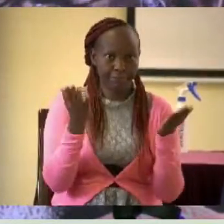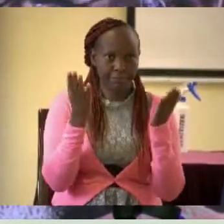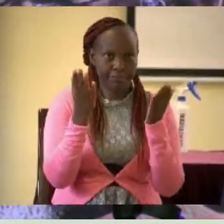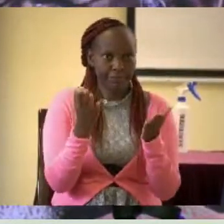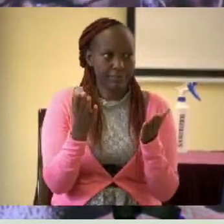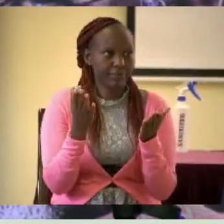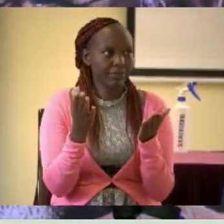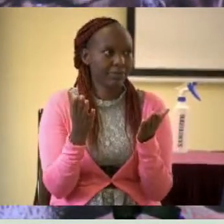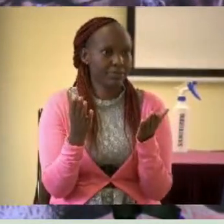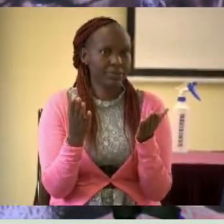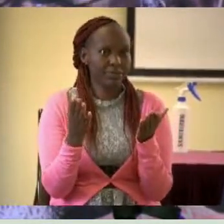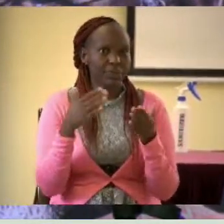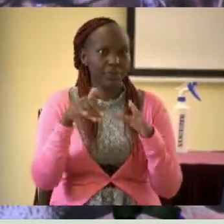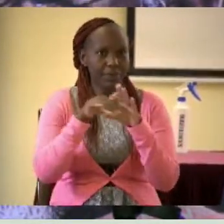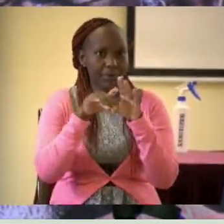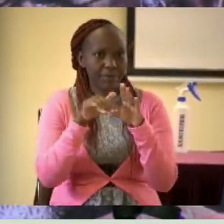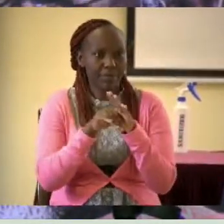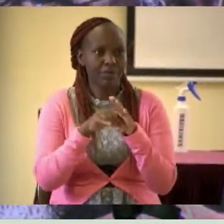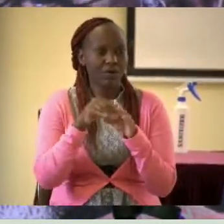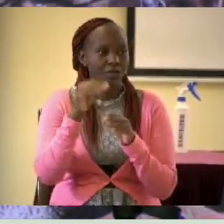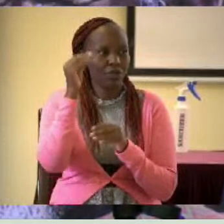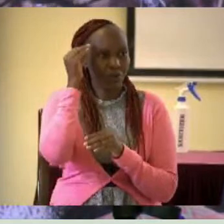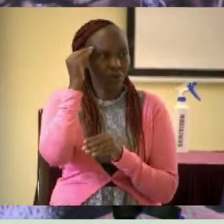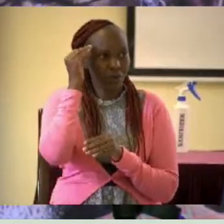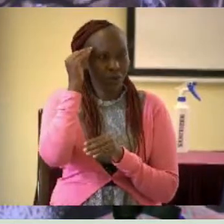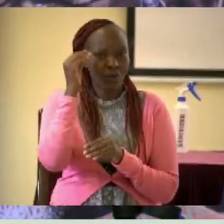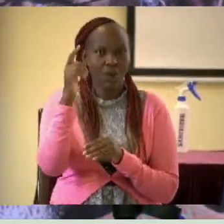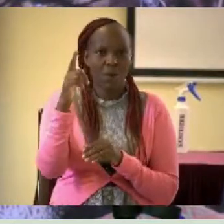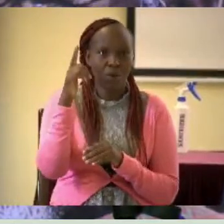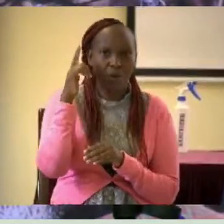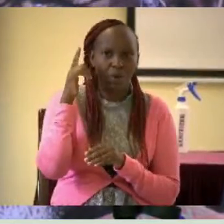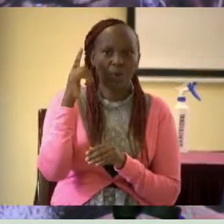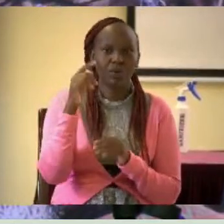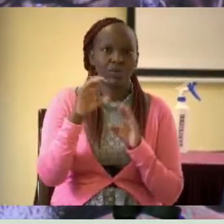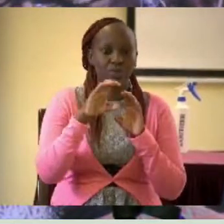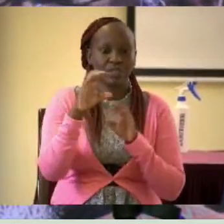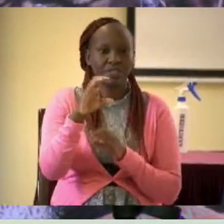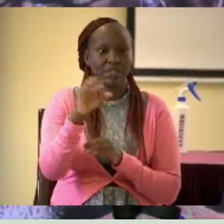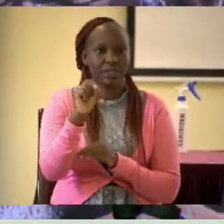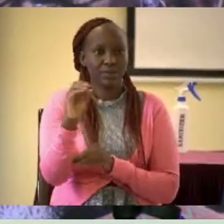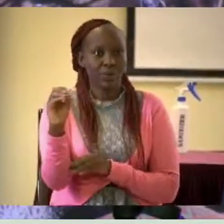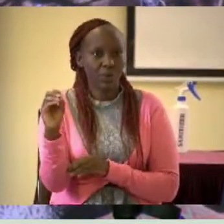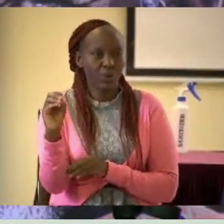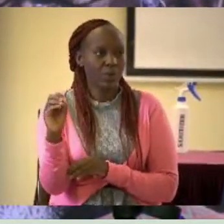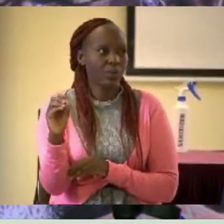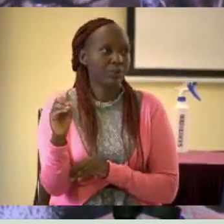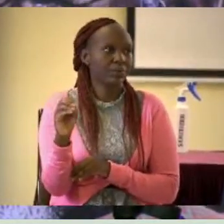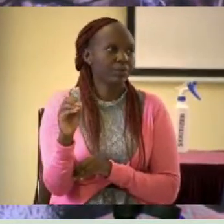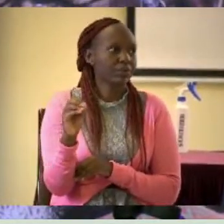members of the academia, civil society representatives,